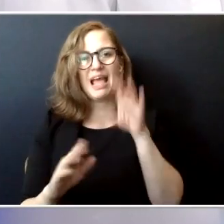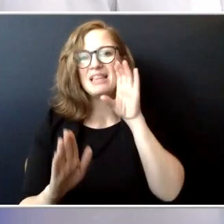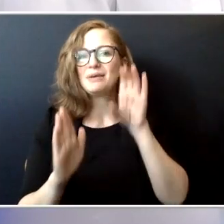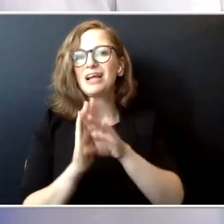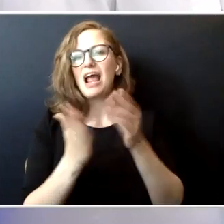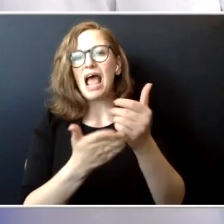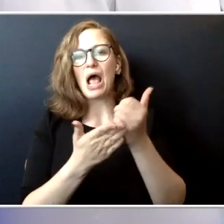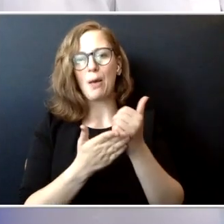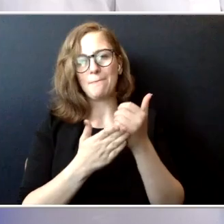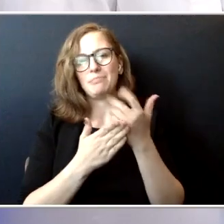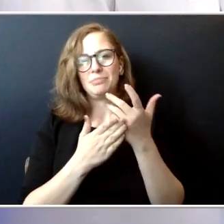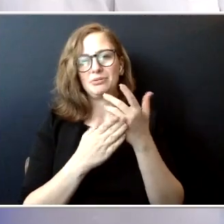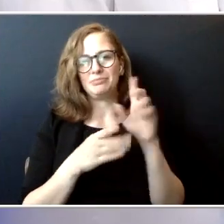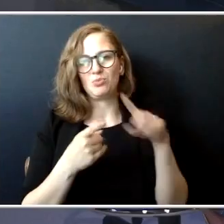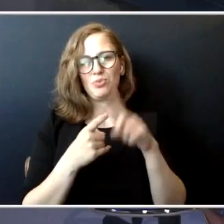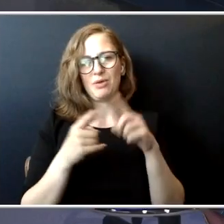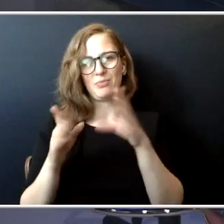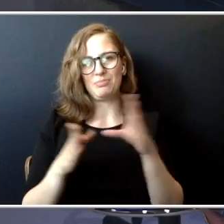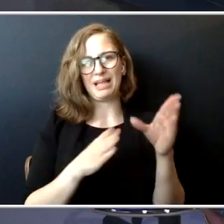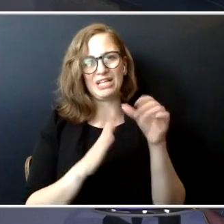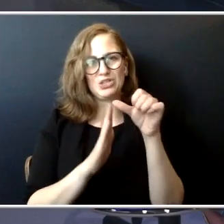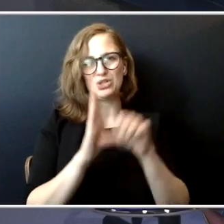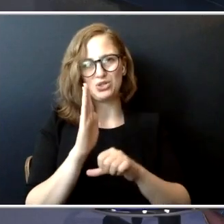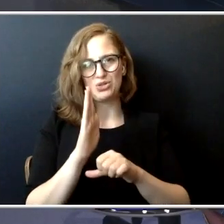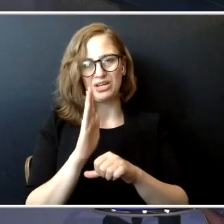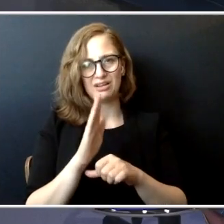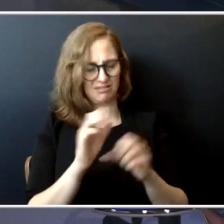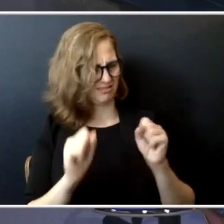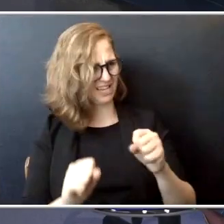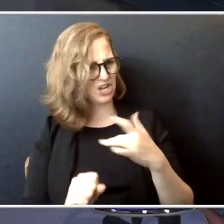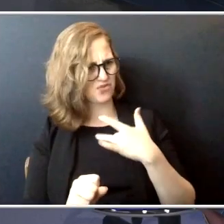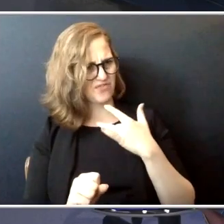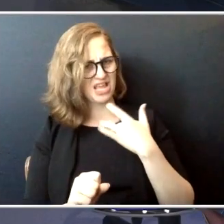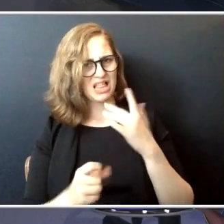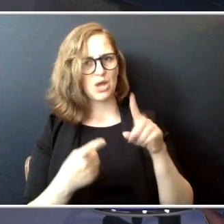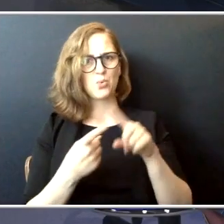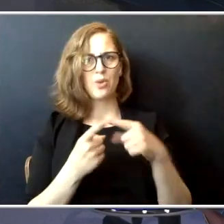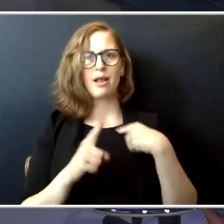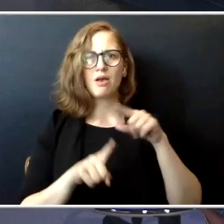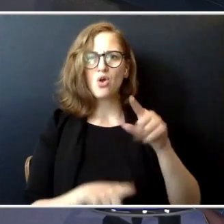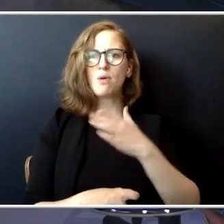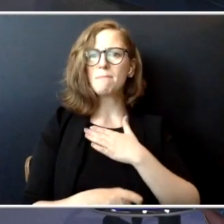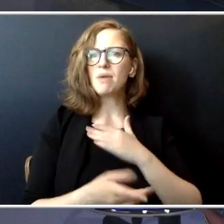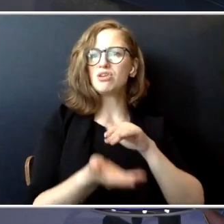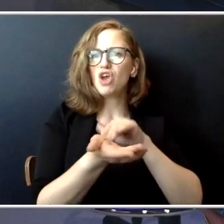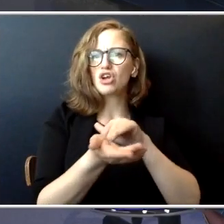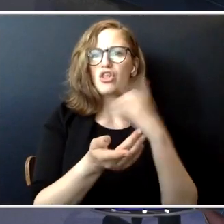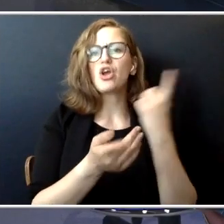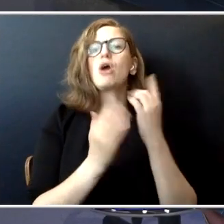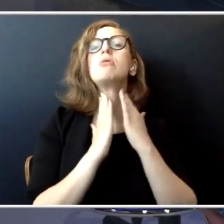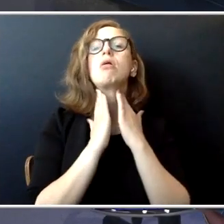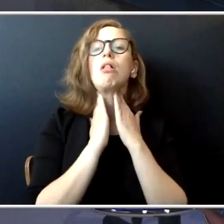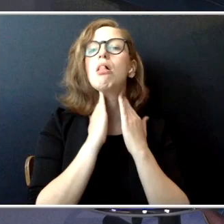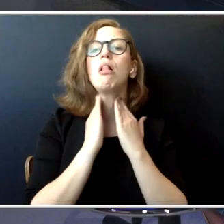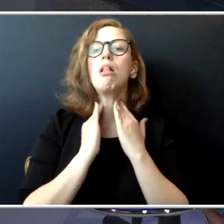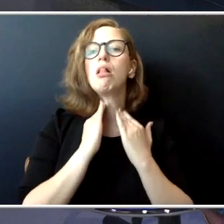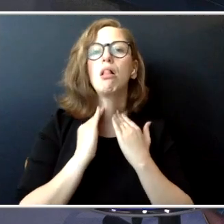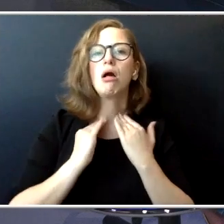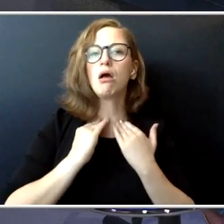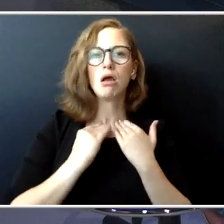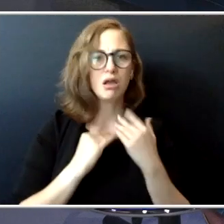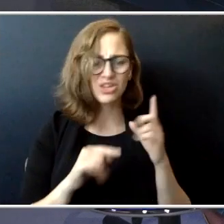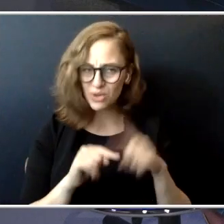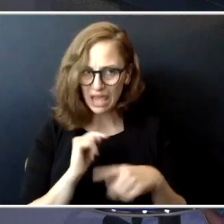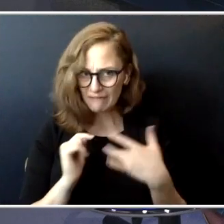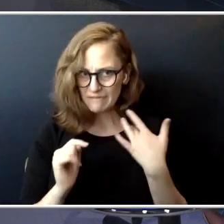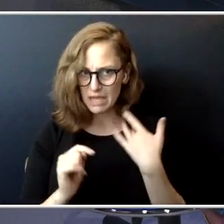can feel if you were doing, you know, when I go into my doctor, they're always feeling my thyroid and moving it around. You can't feel those bumps. Unfortunately,